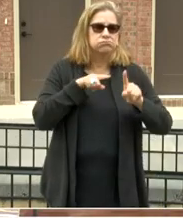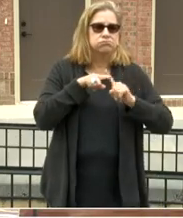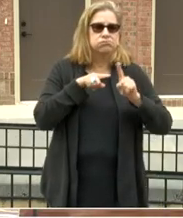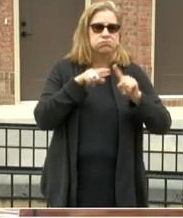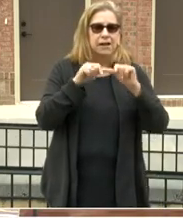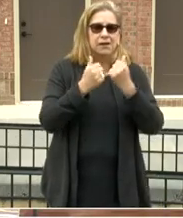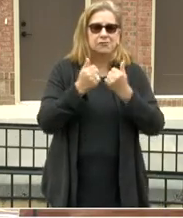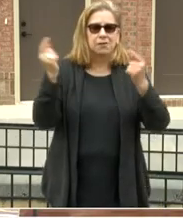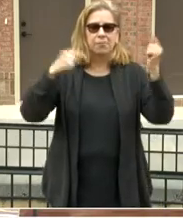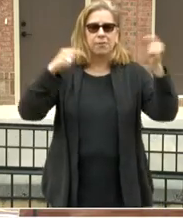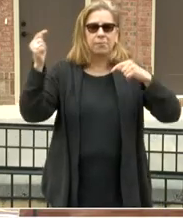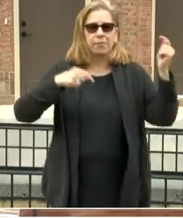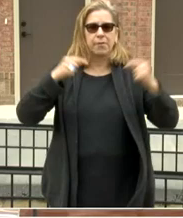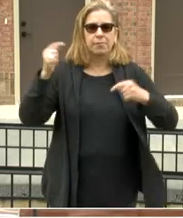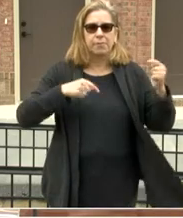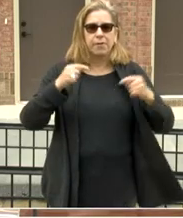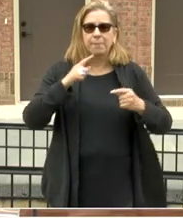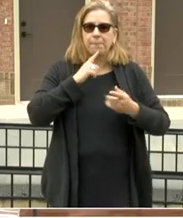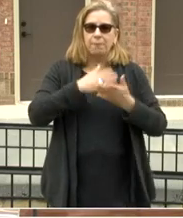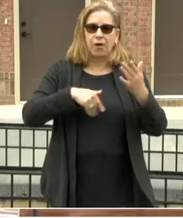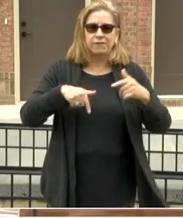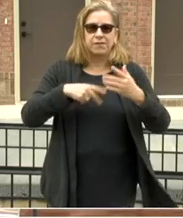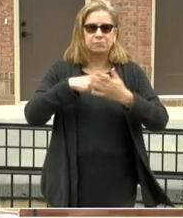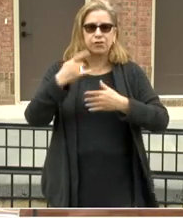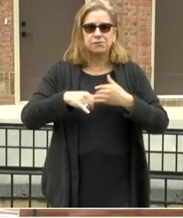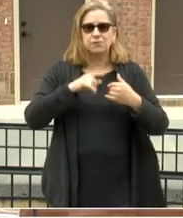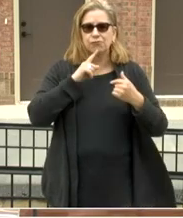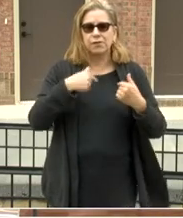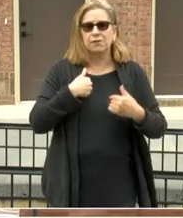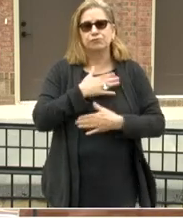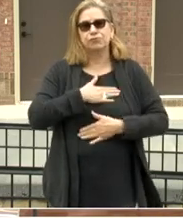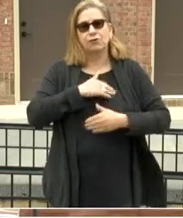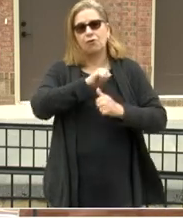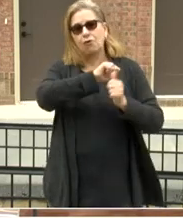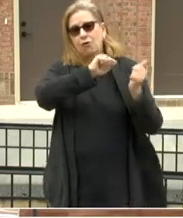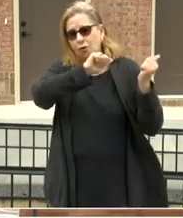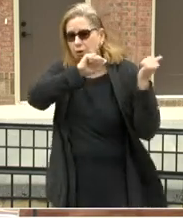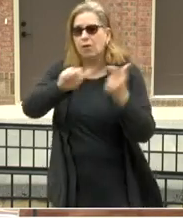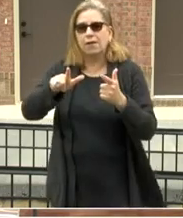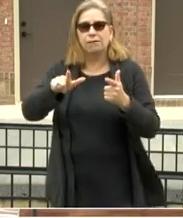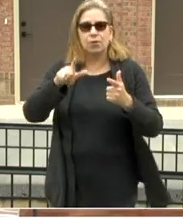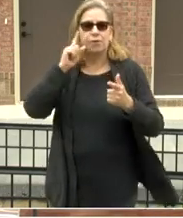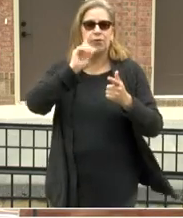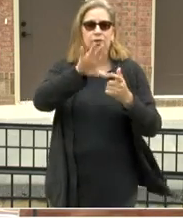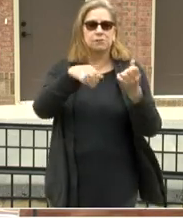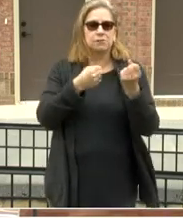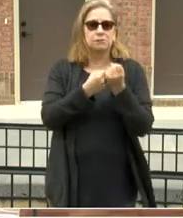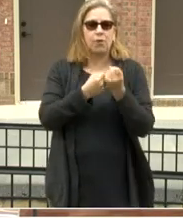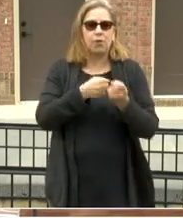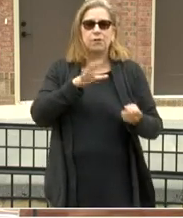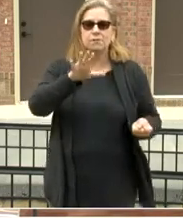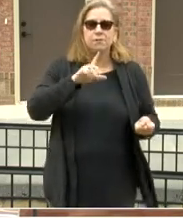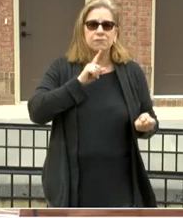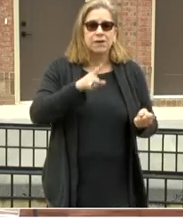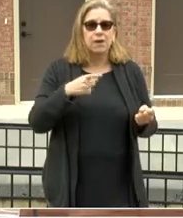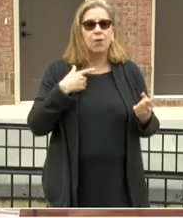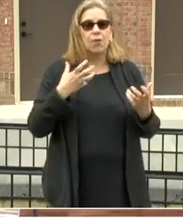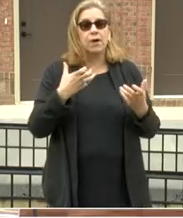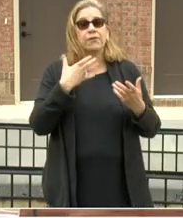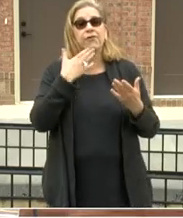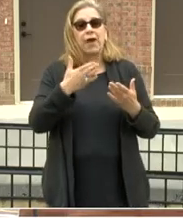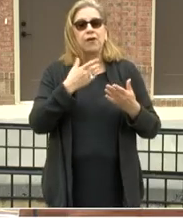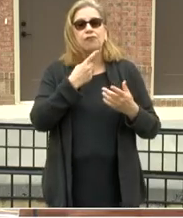project, and we really, really appreciate all of your support. And then I also just want to thank the Red Brick development team, the